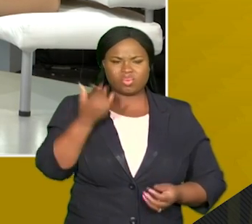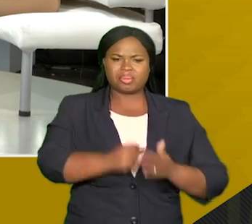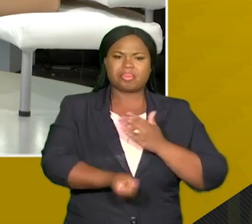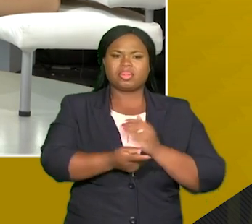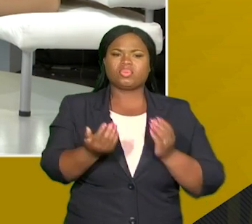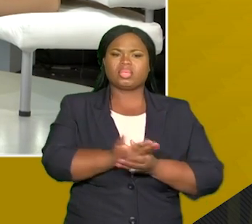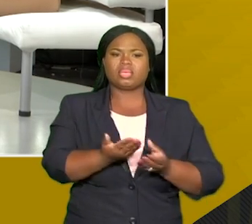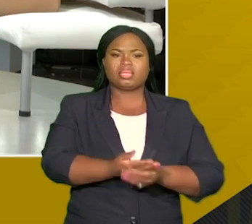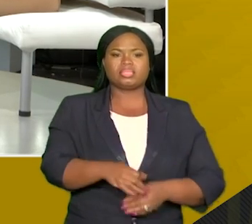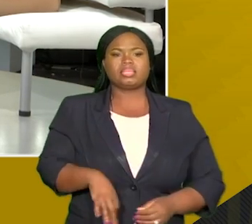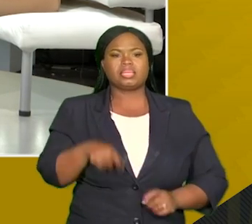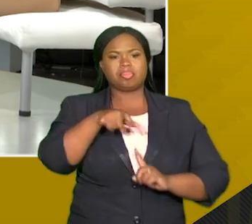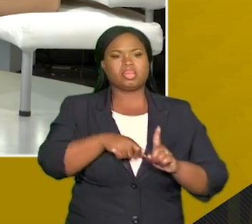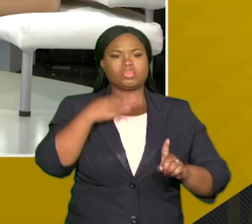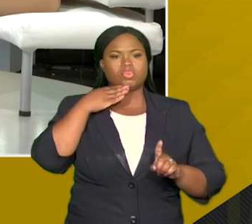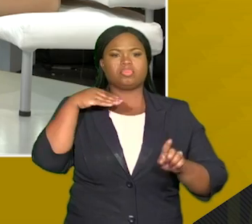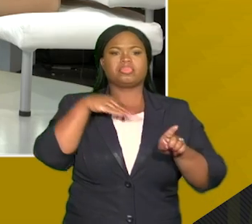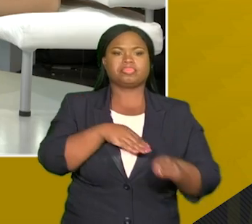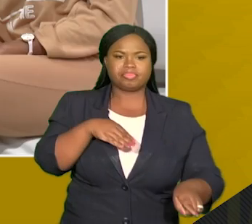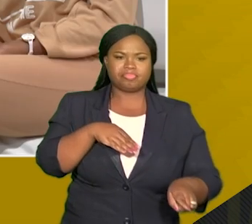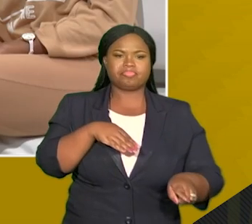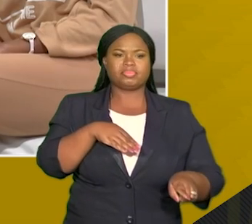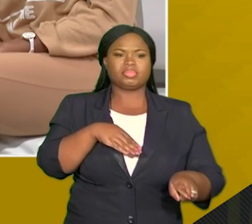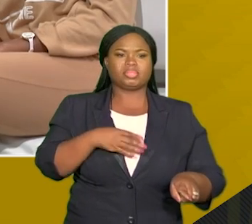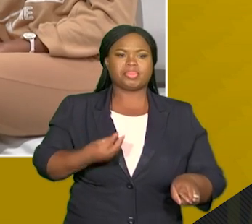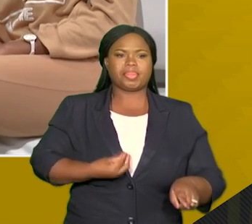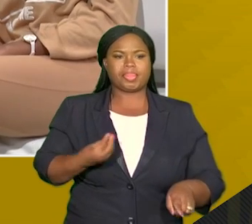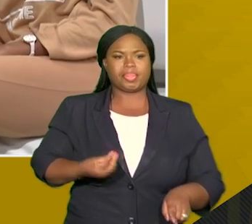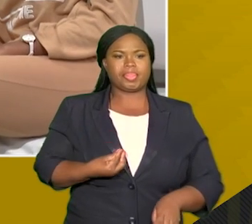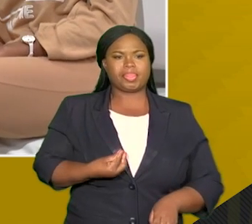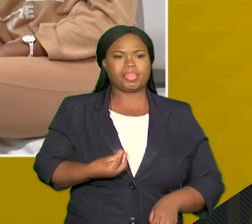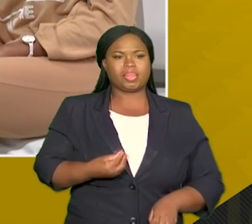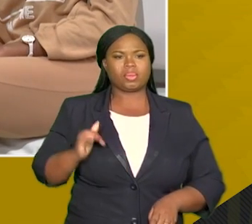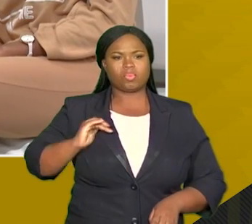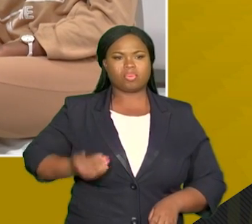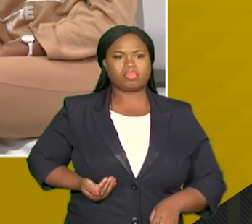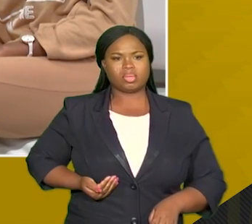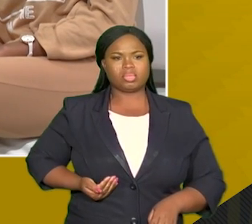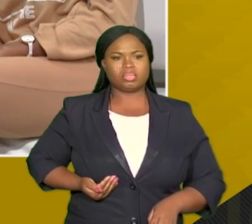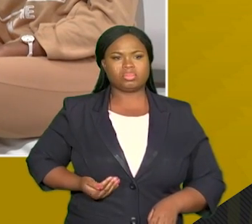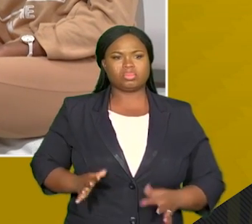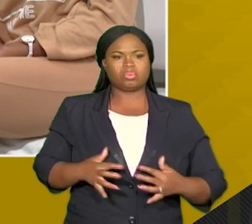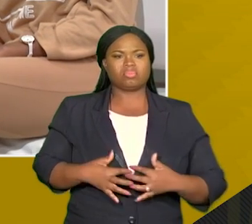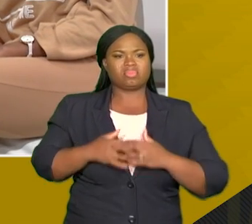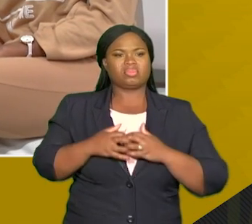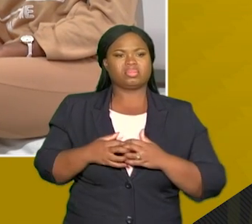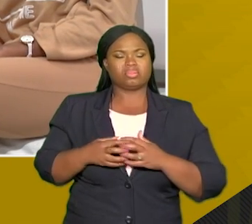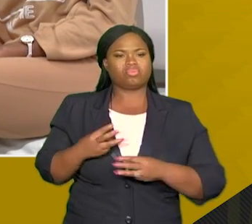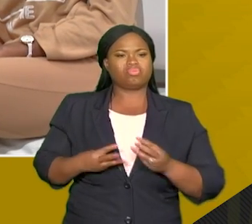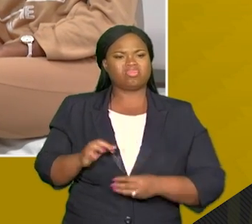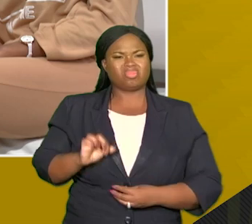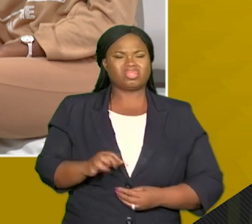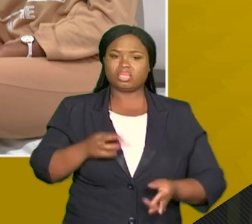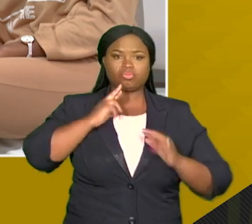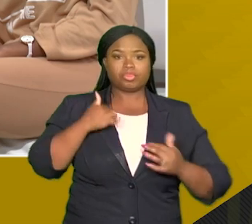case. Umuntu omchayisile is actually a young woman who's starting his career. That's